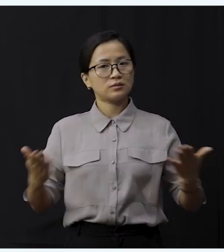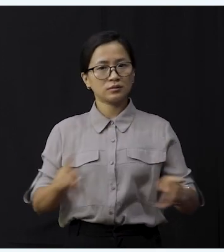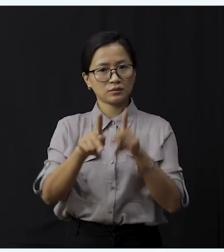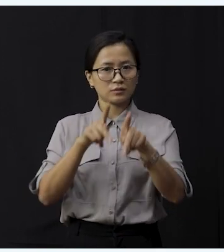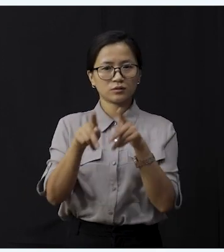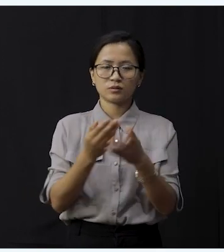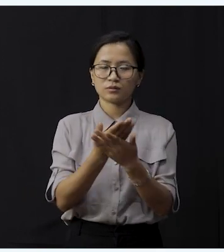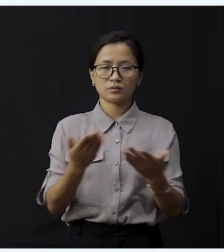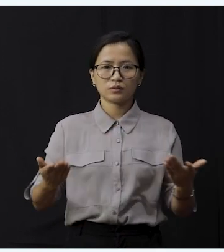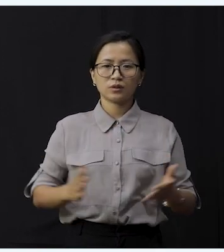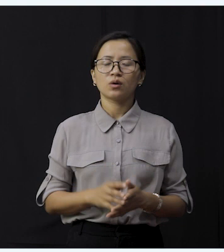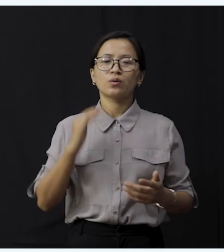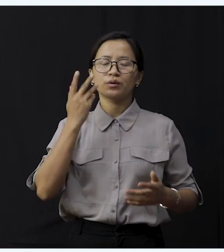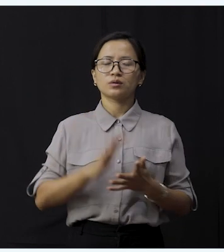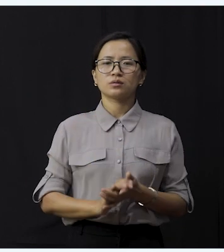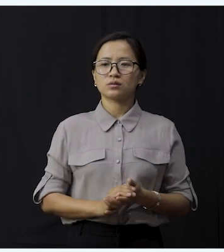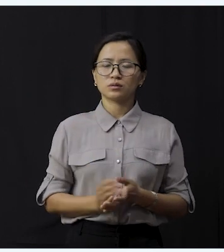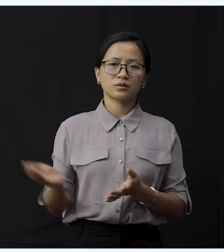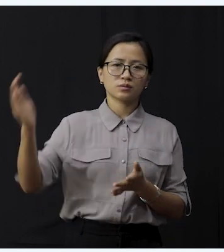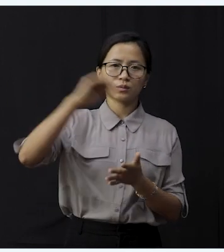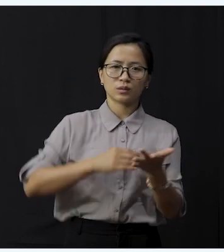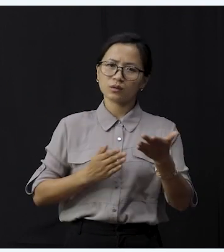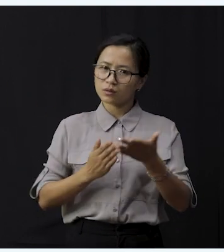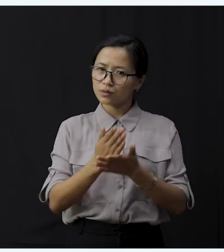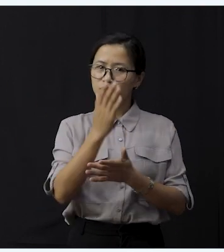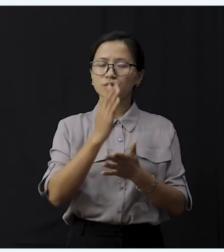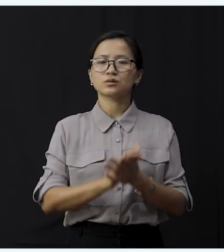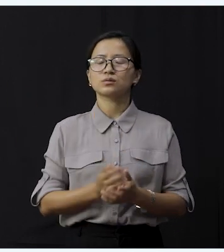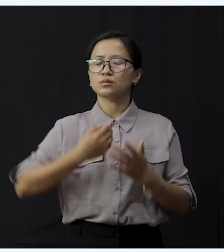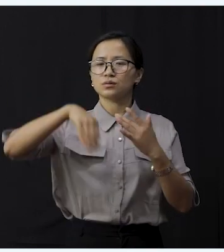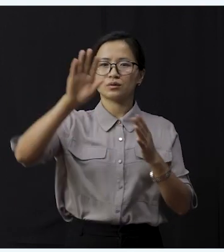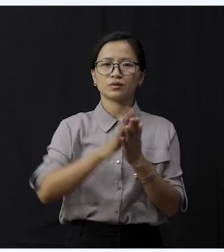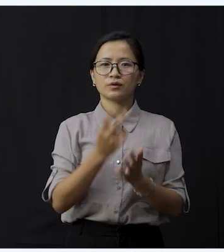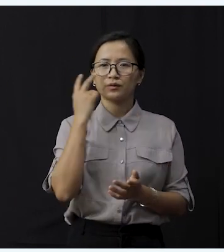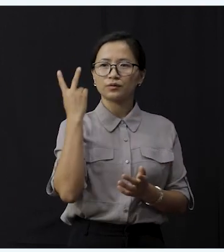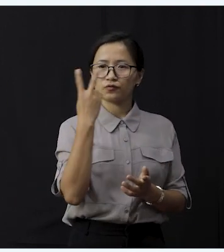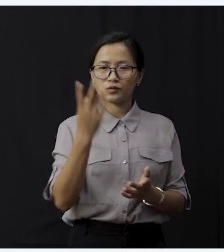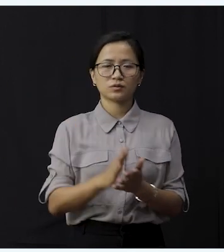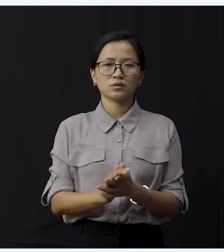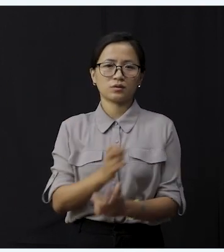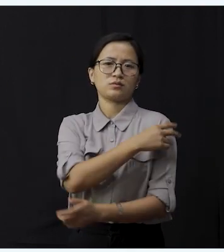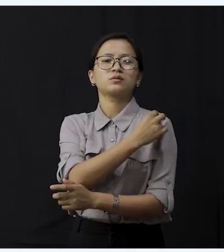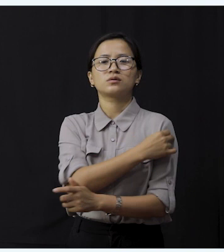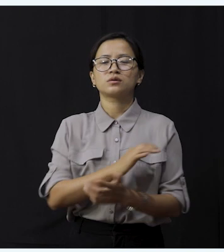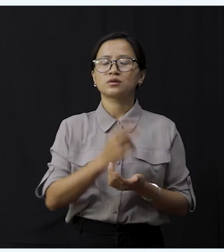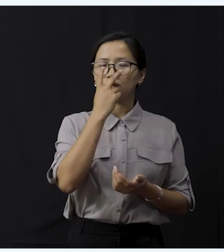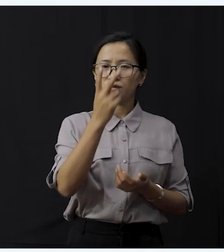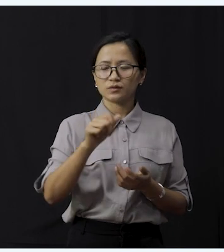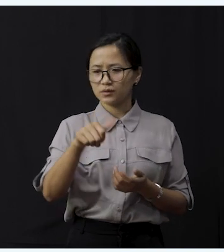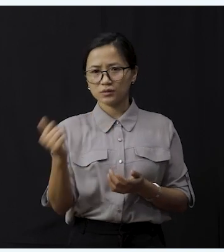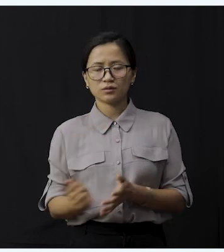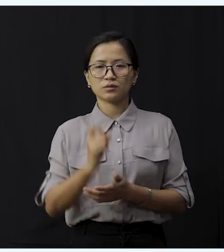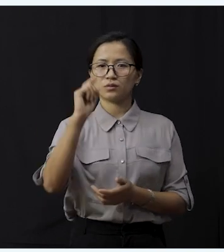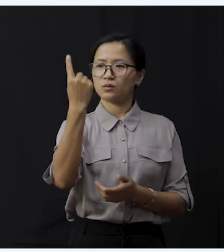Suppose example, when you happen to come across or when you happen to go to visit hospitals, and if you see any